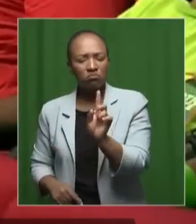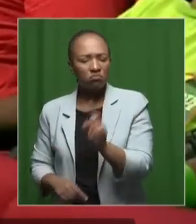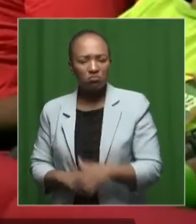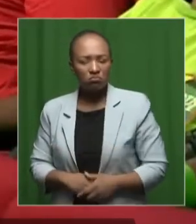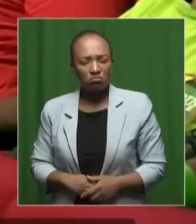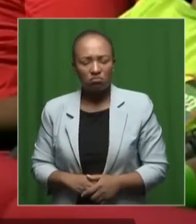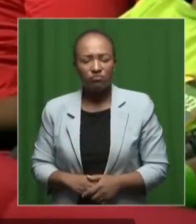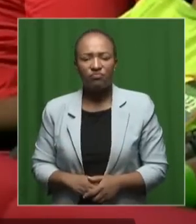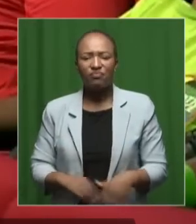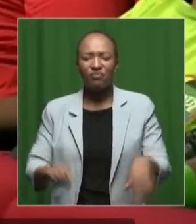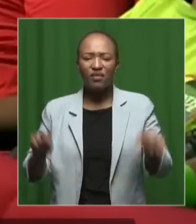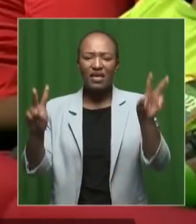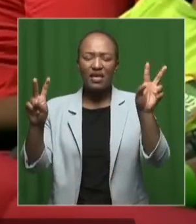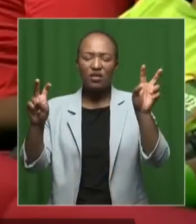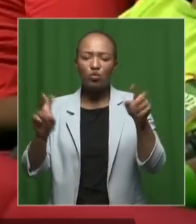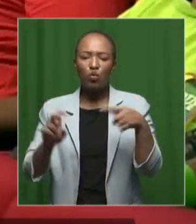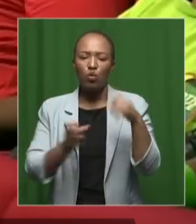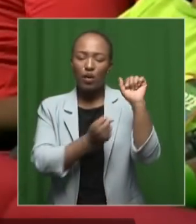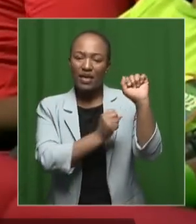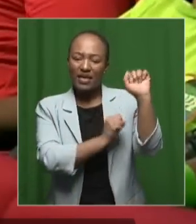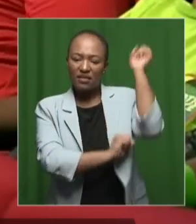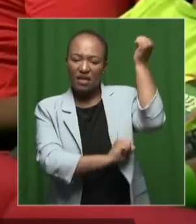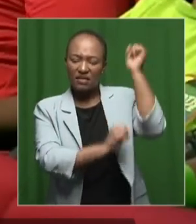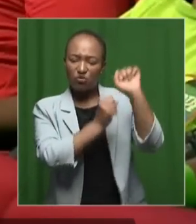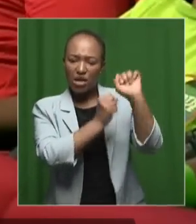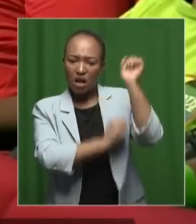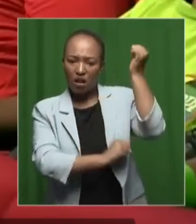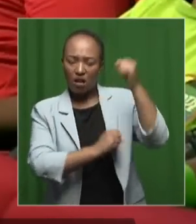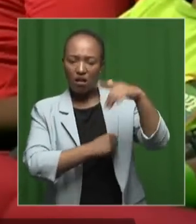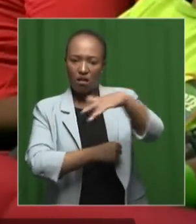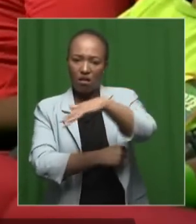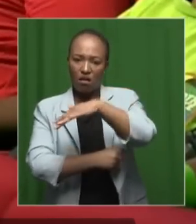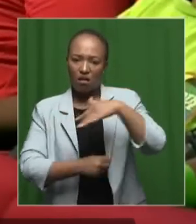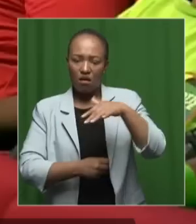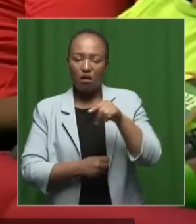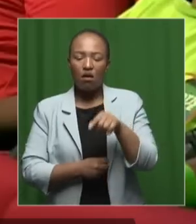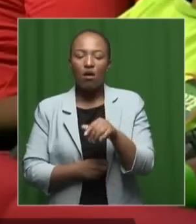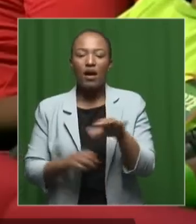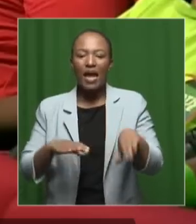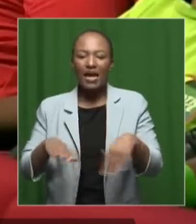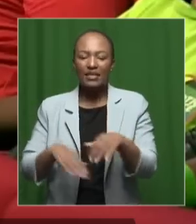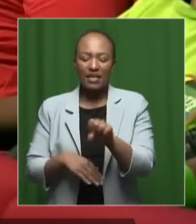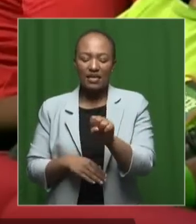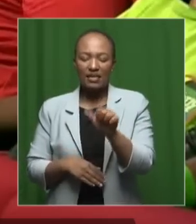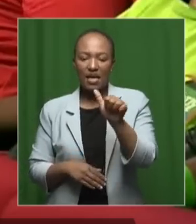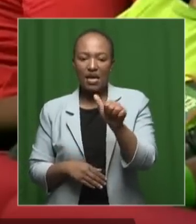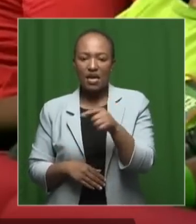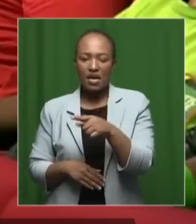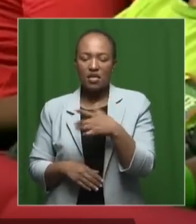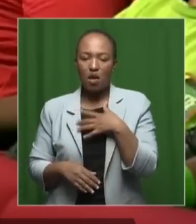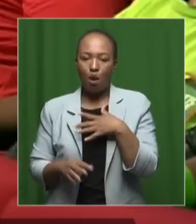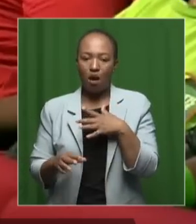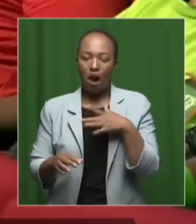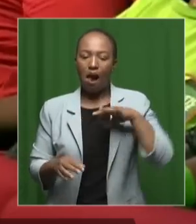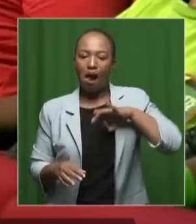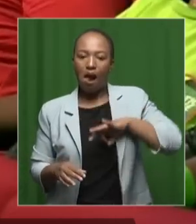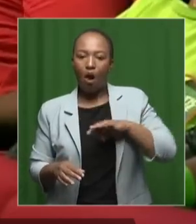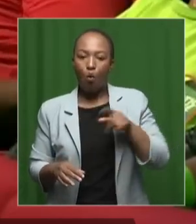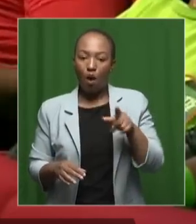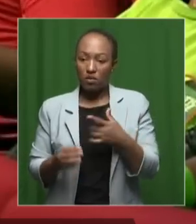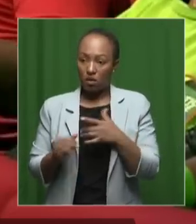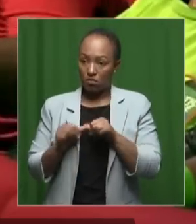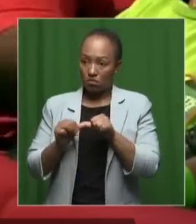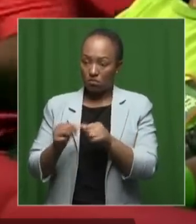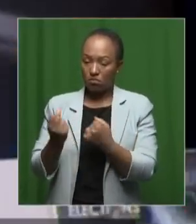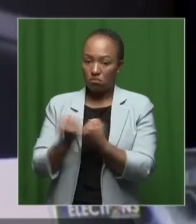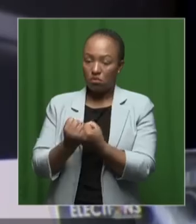east of industrialization, the reason ActionSA is trivializing it is because they want to continue to support Europe. This is what they